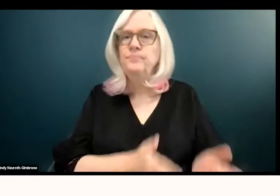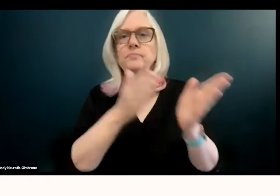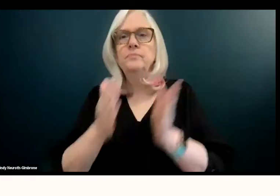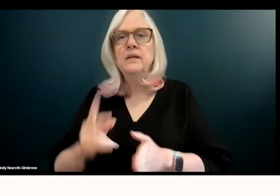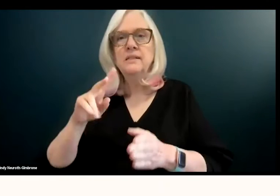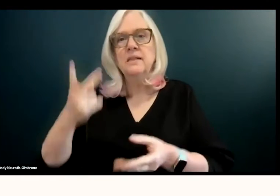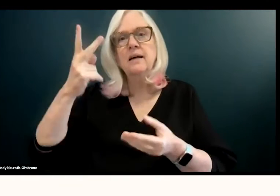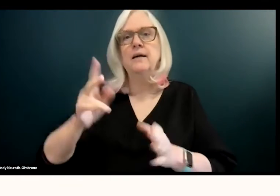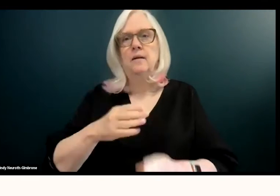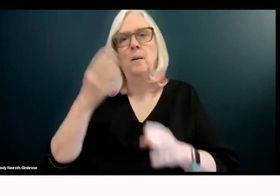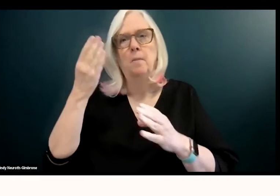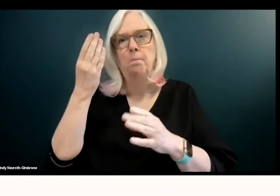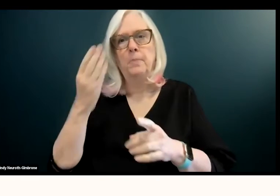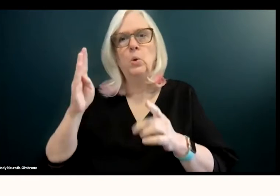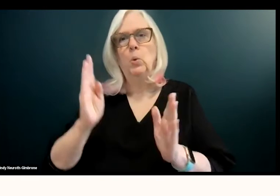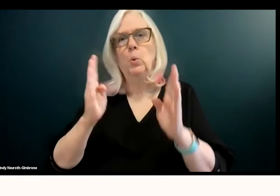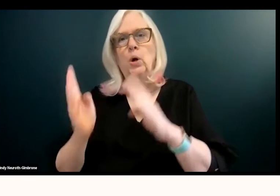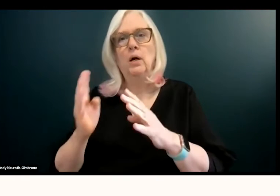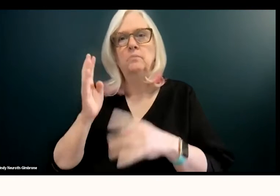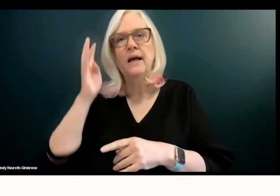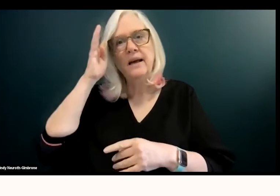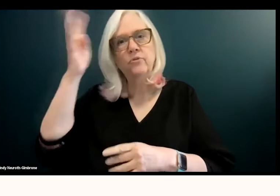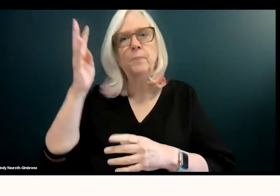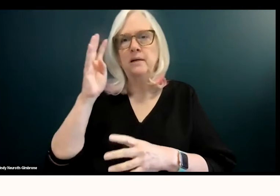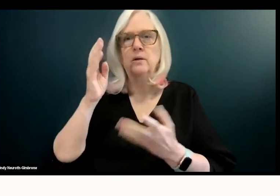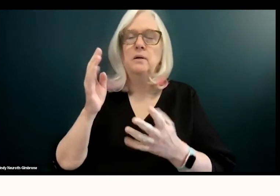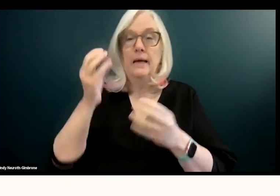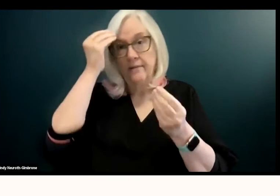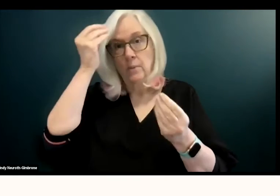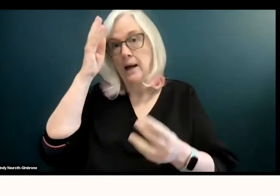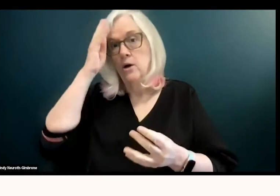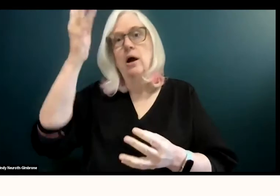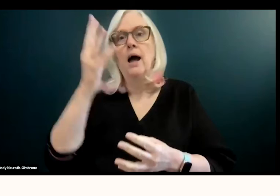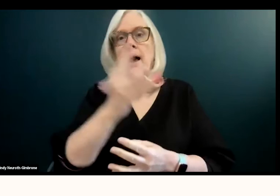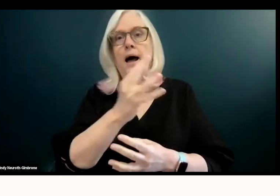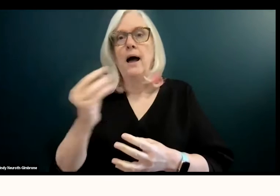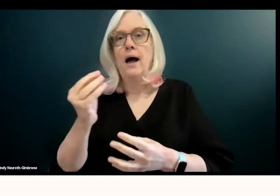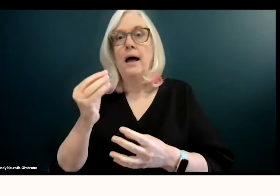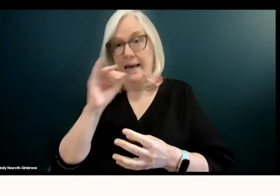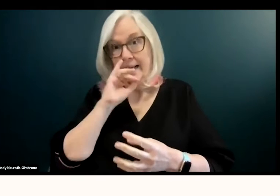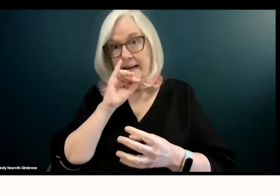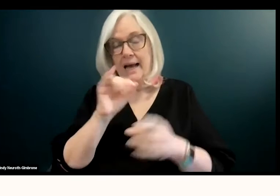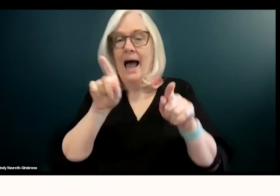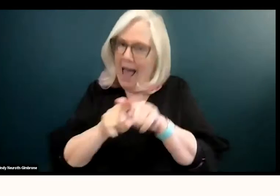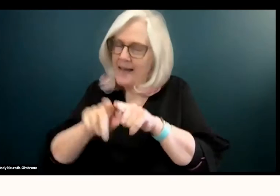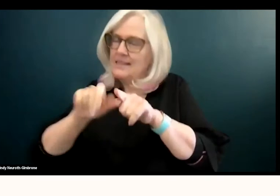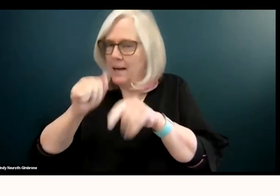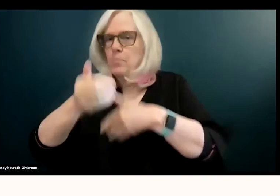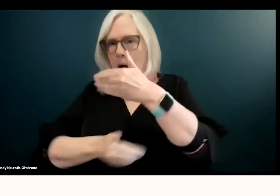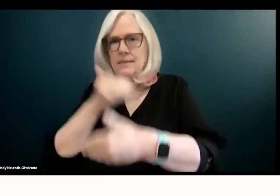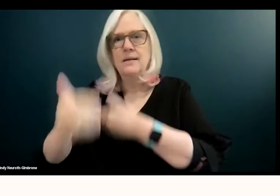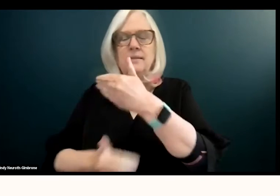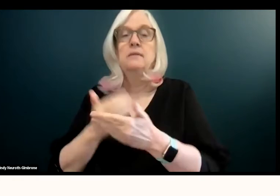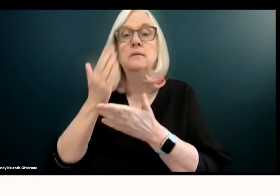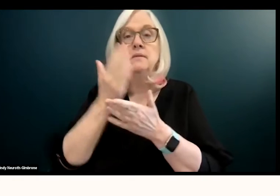is a process. Yeah, the creation of information has a process, but the process, it takes multiple steps, some of which are